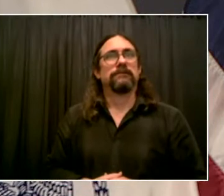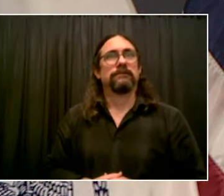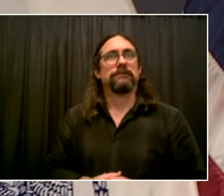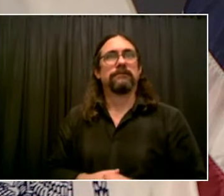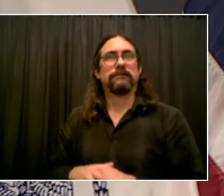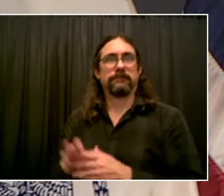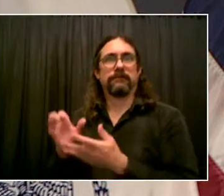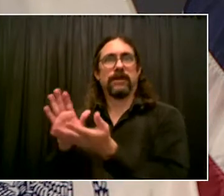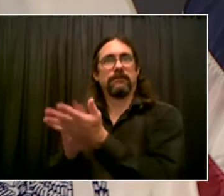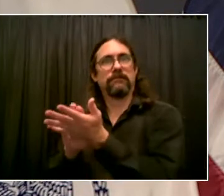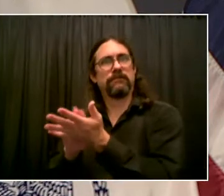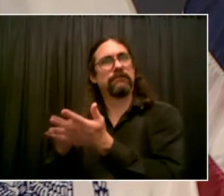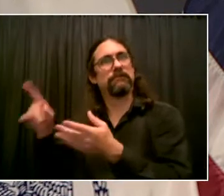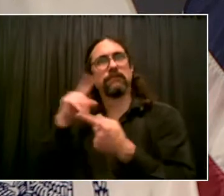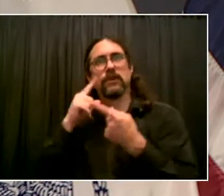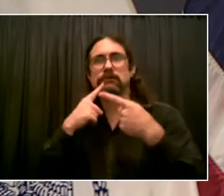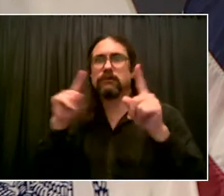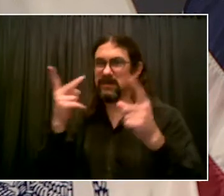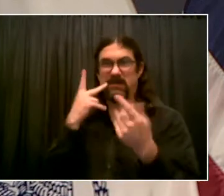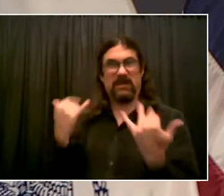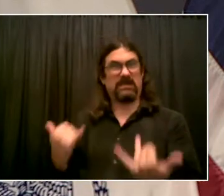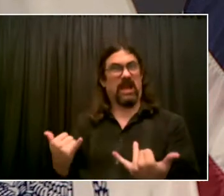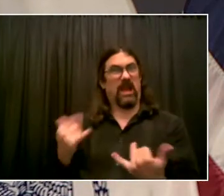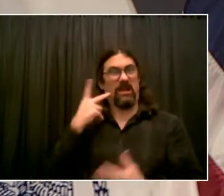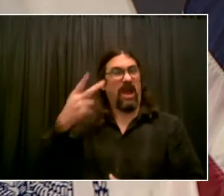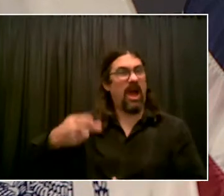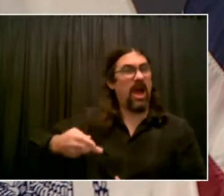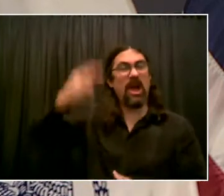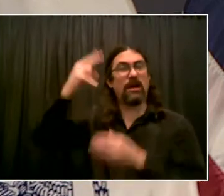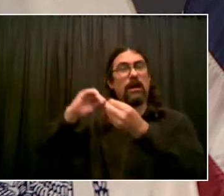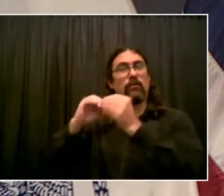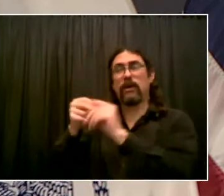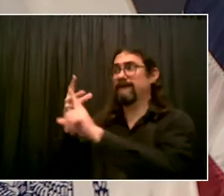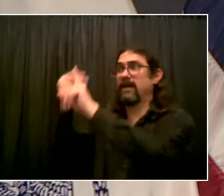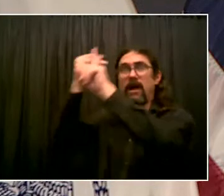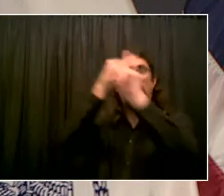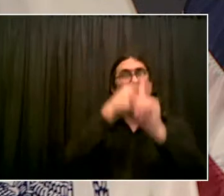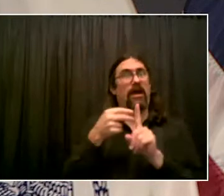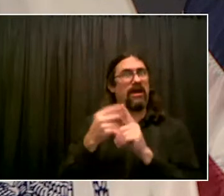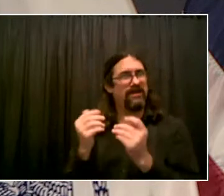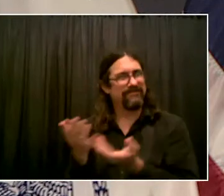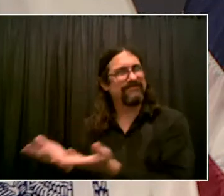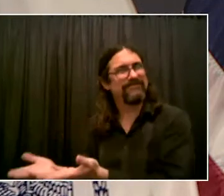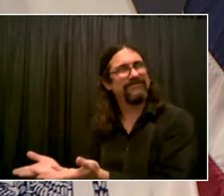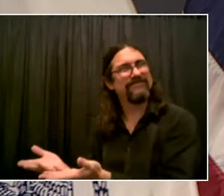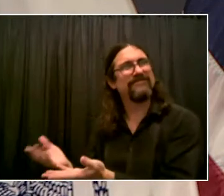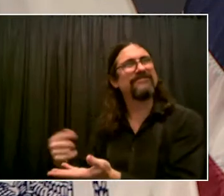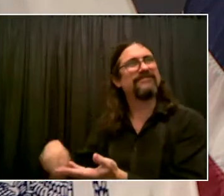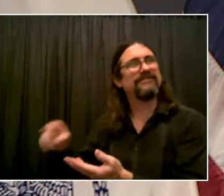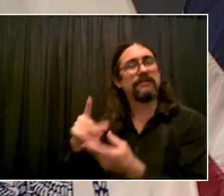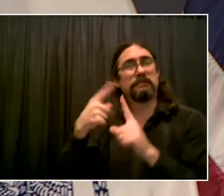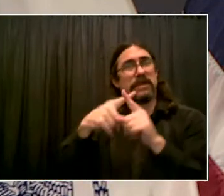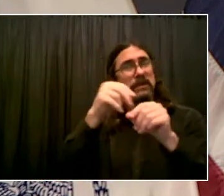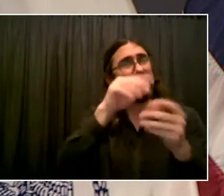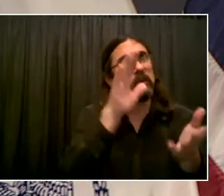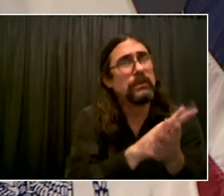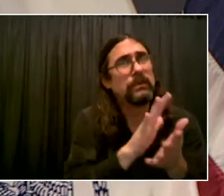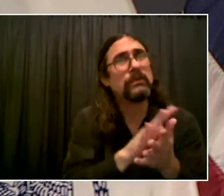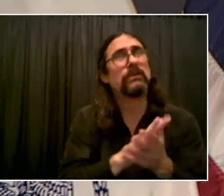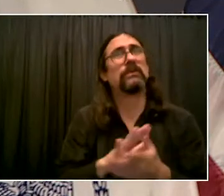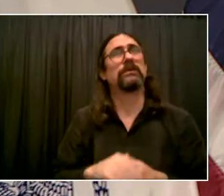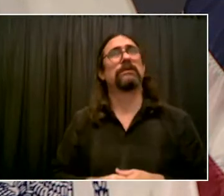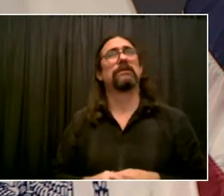mobile vaccination sites, what's happened with the schools. A lot of it was there. So to everyone at the Vaccine Command Center, well done,